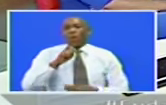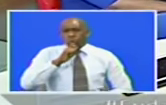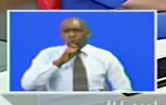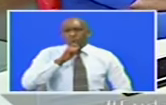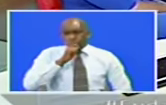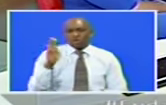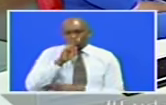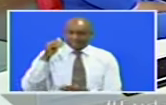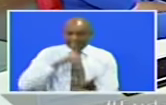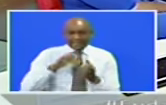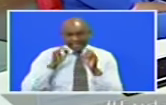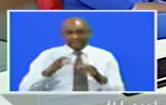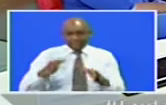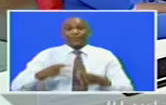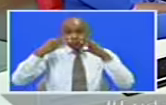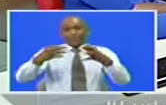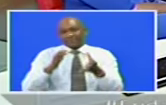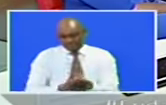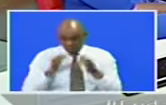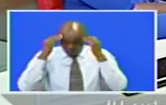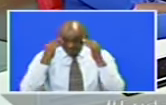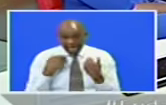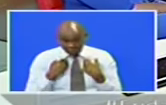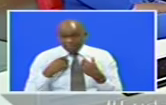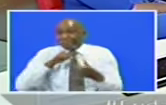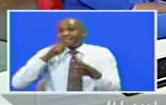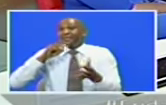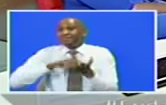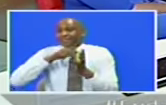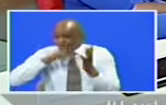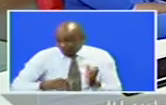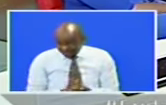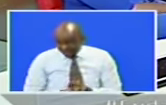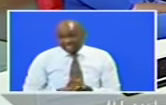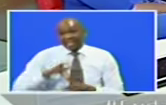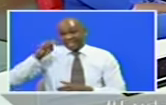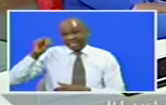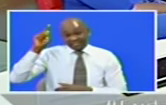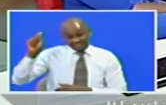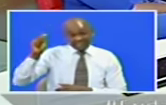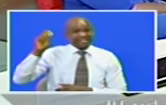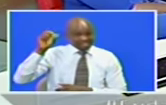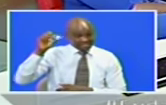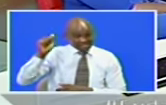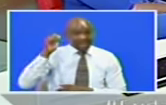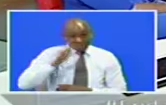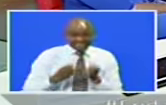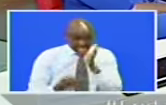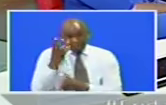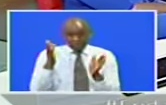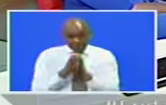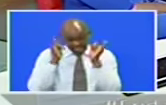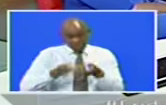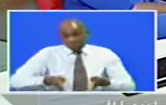not be on the roads, at least temporarily. So that means then that the National Transport and Safety Authority will have to come up with